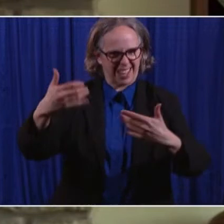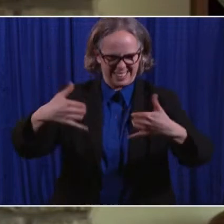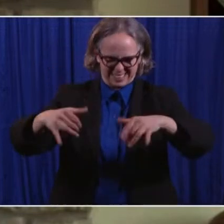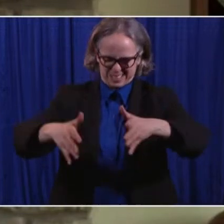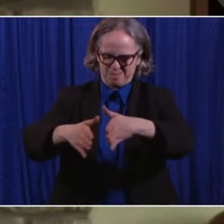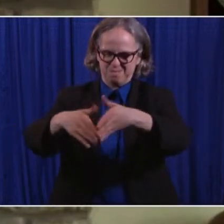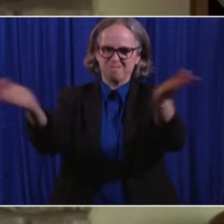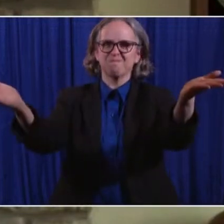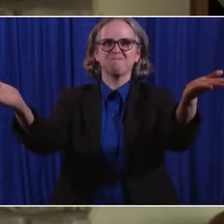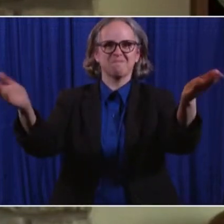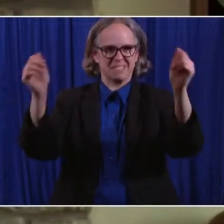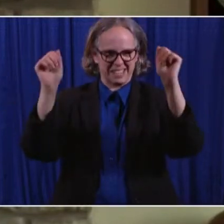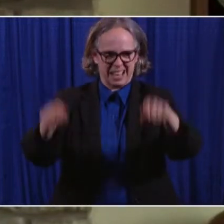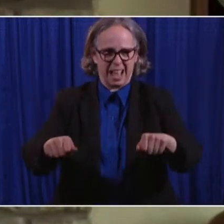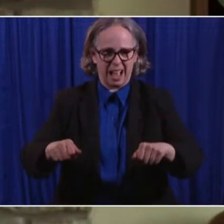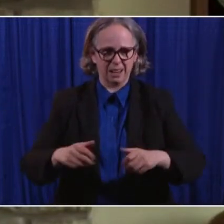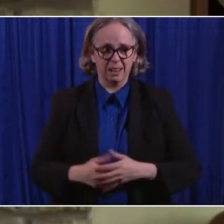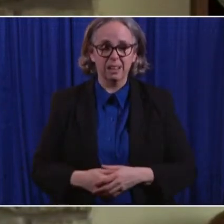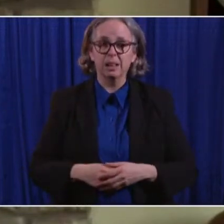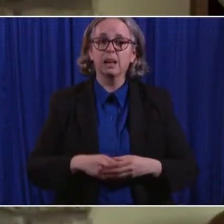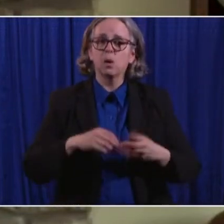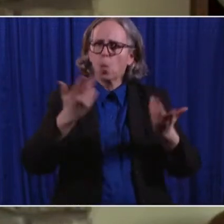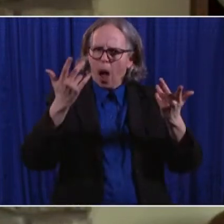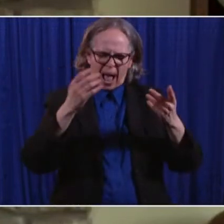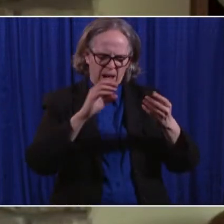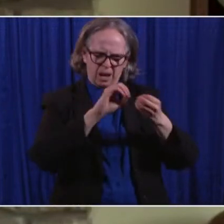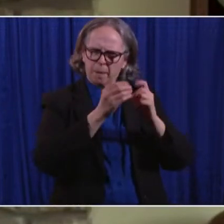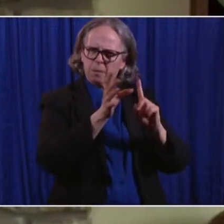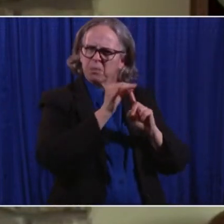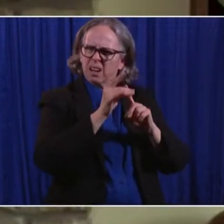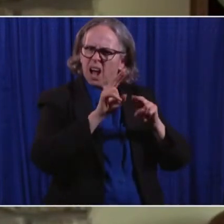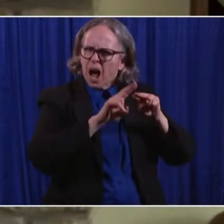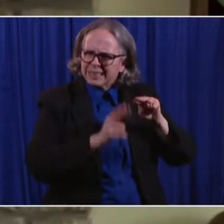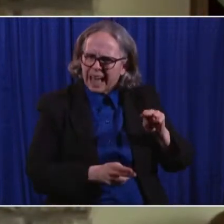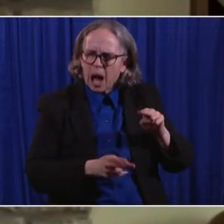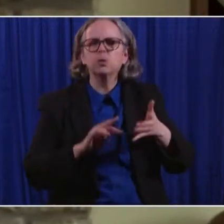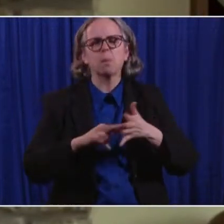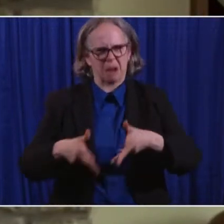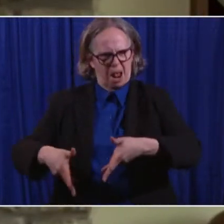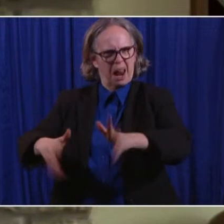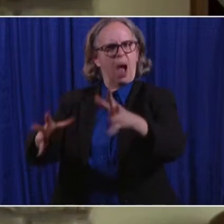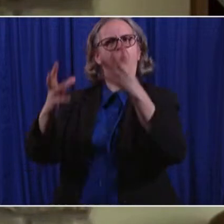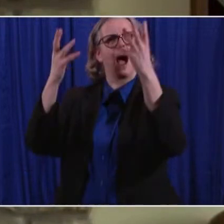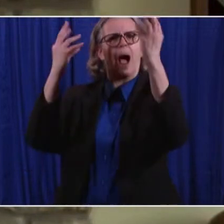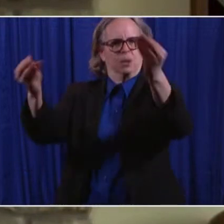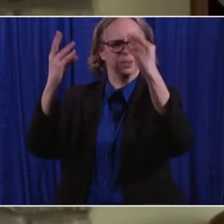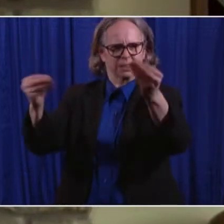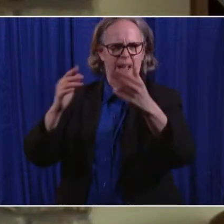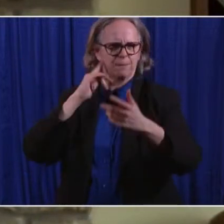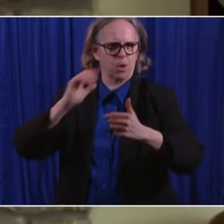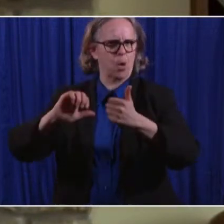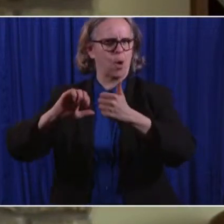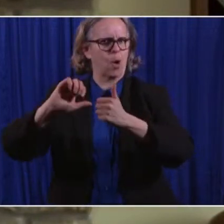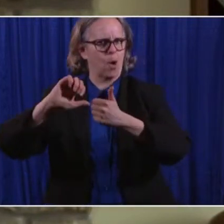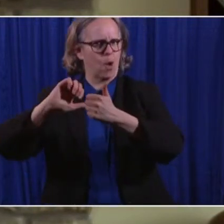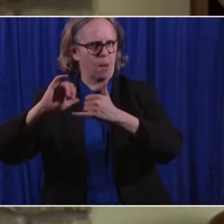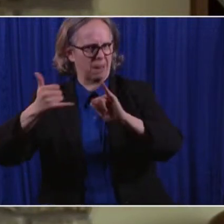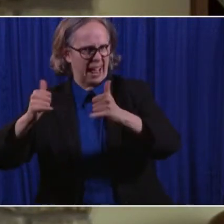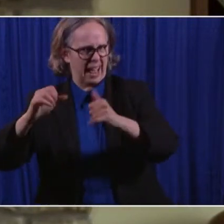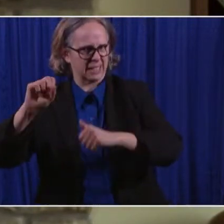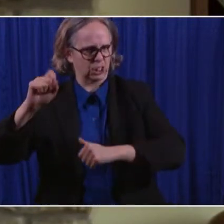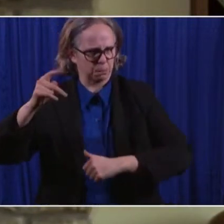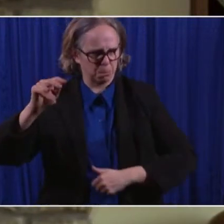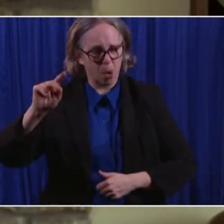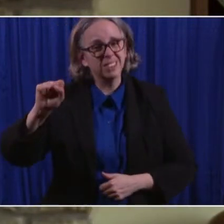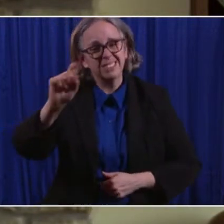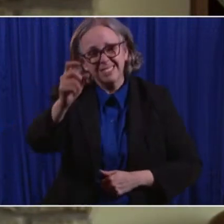better numbers, as we just talked about. So we're announcing today that students are not required to quarantine because they've